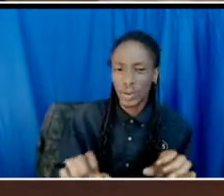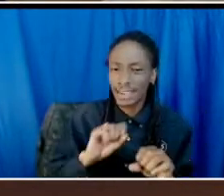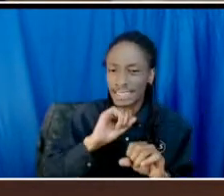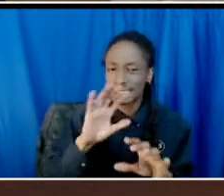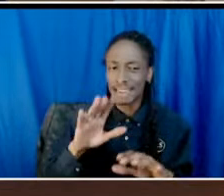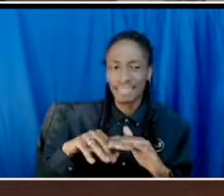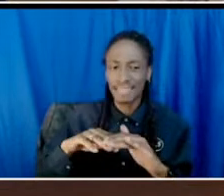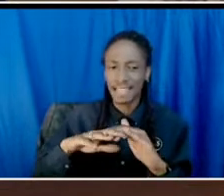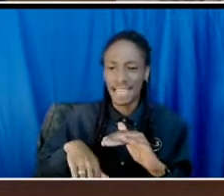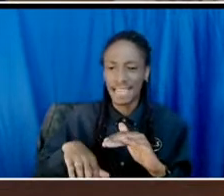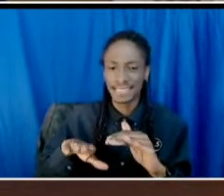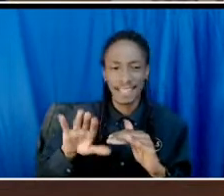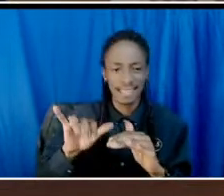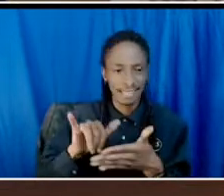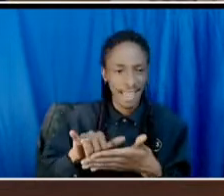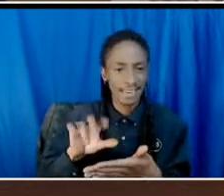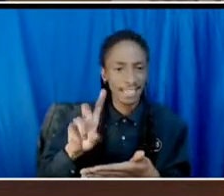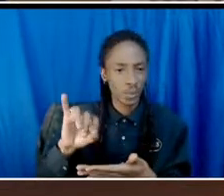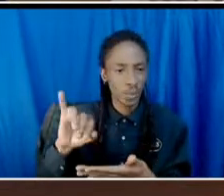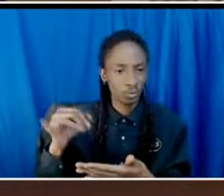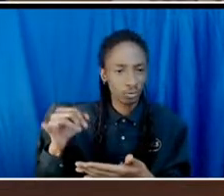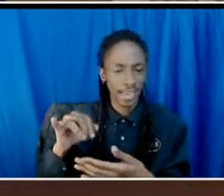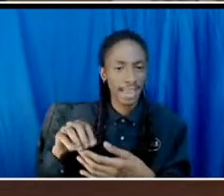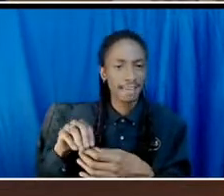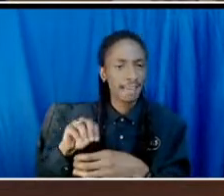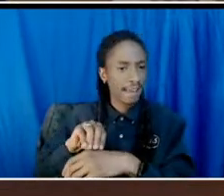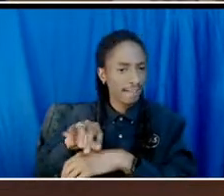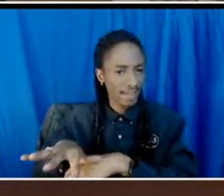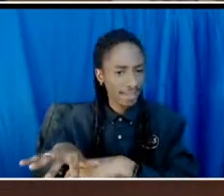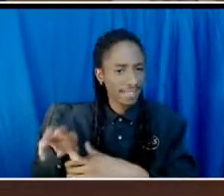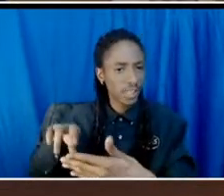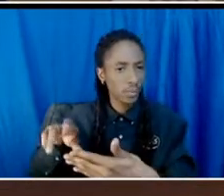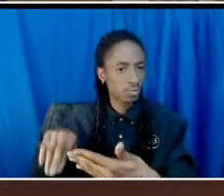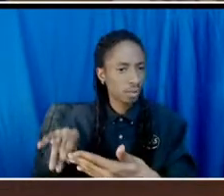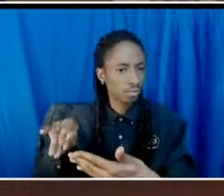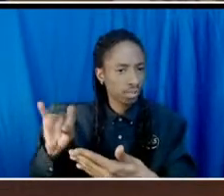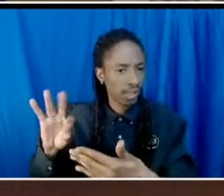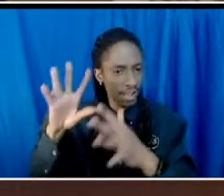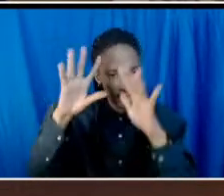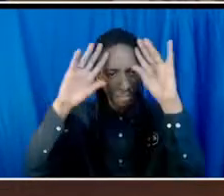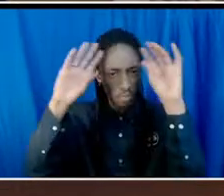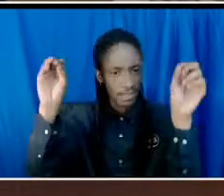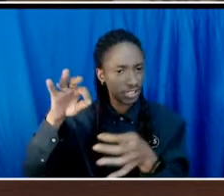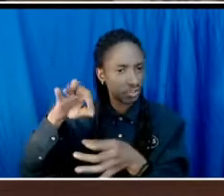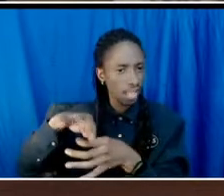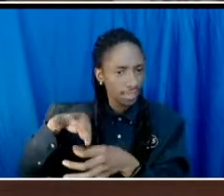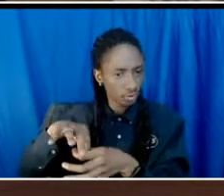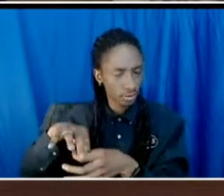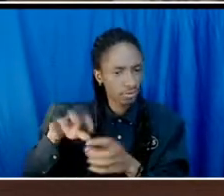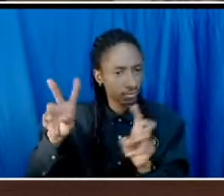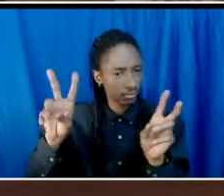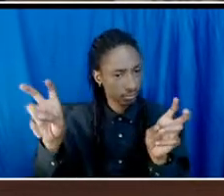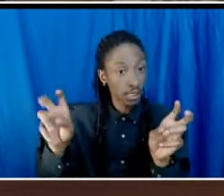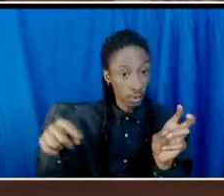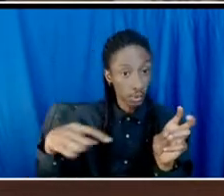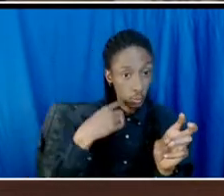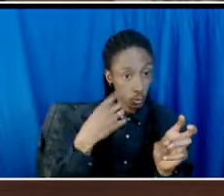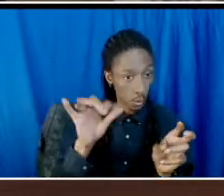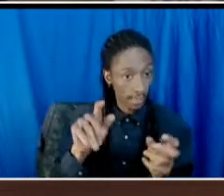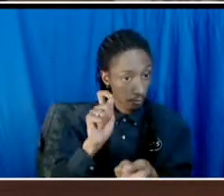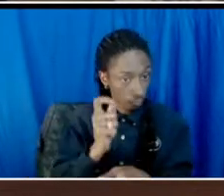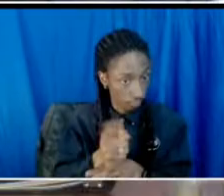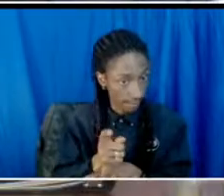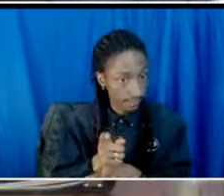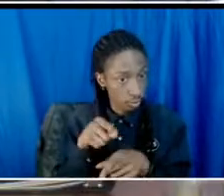Justice Department meddling in the outcome of a presidential election. And I assume you conveyed that to him as well in your meeting that